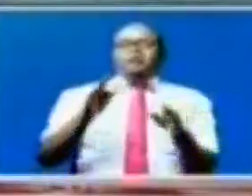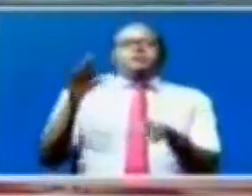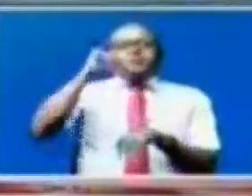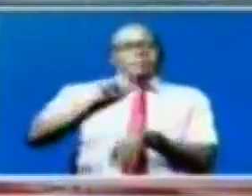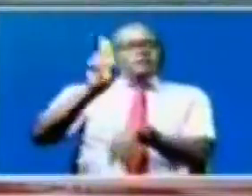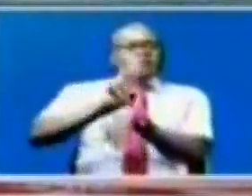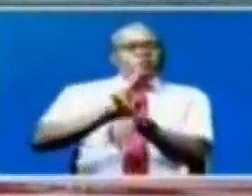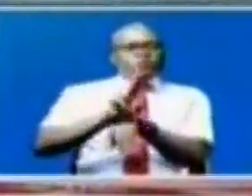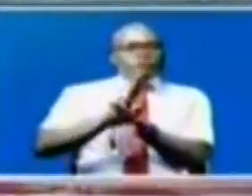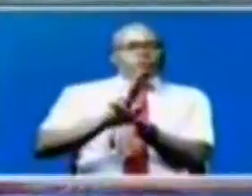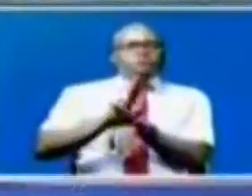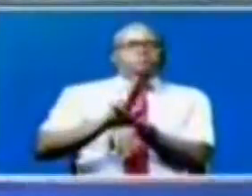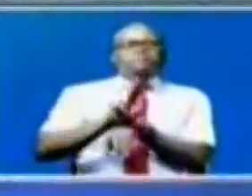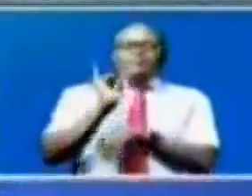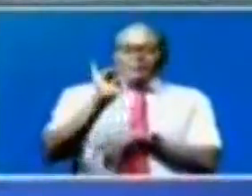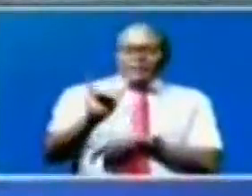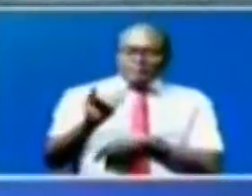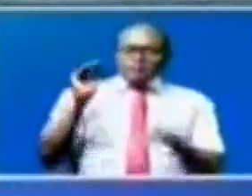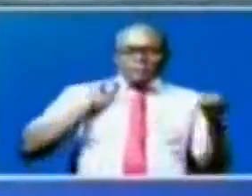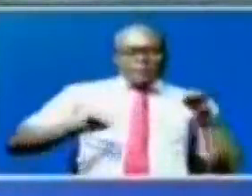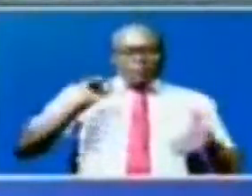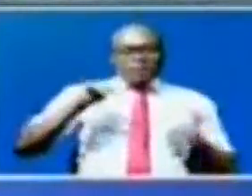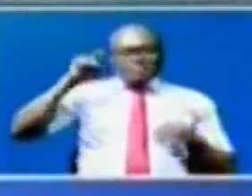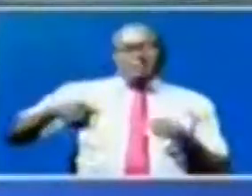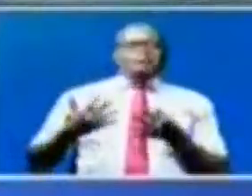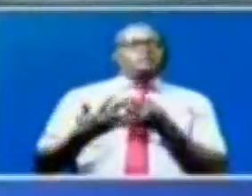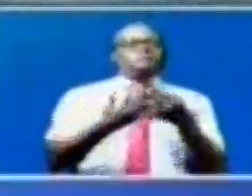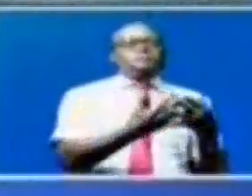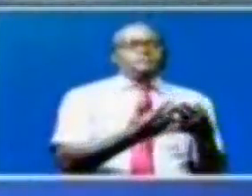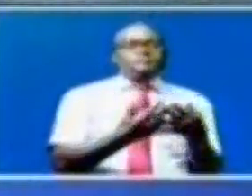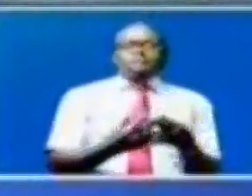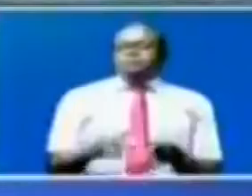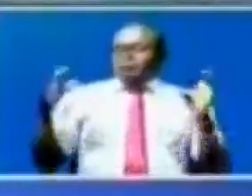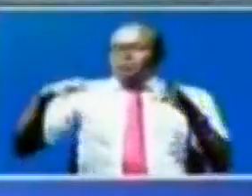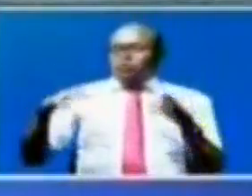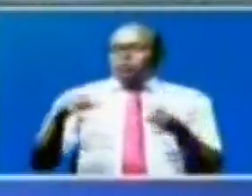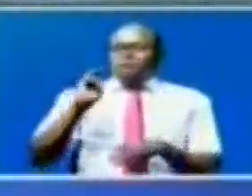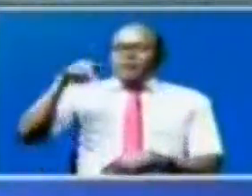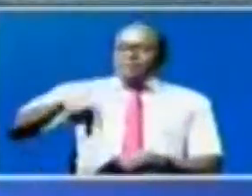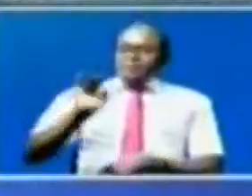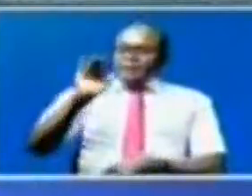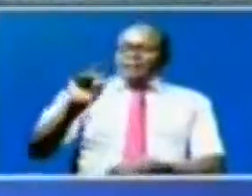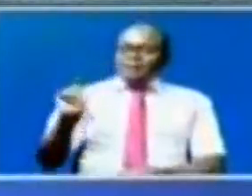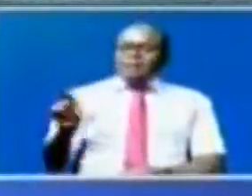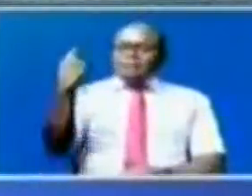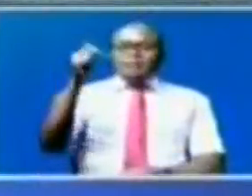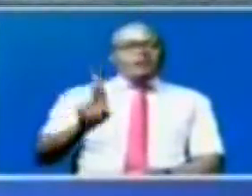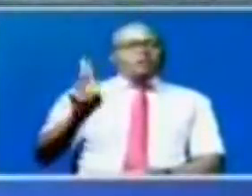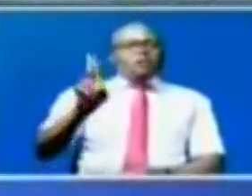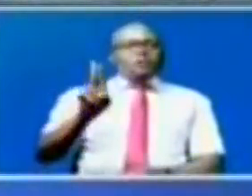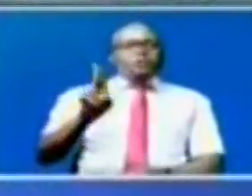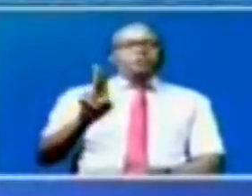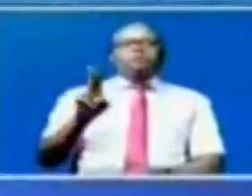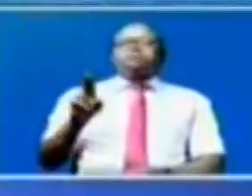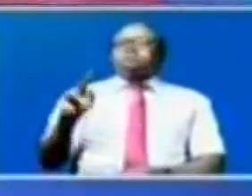or misappropriated and that the corrupt are brought to book. Elsewhere, a section of lawmakers have asked President Uhuru Kenyatta to